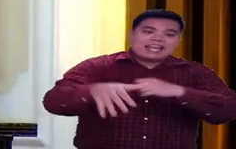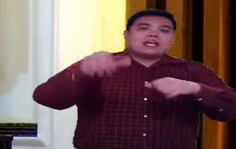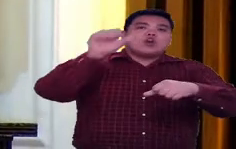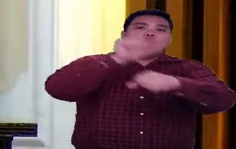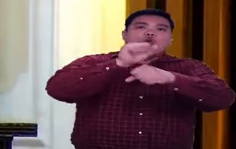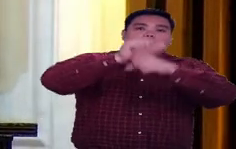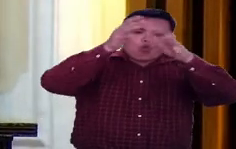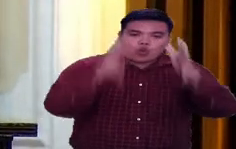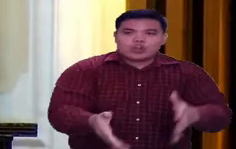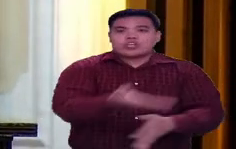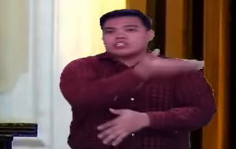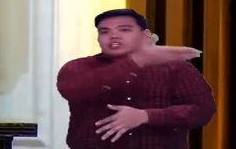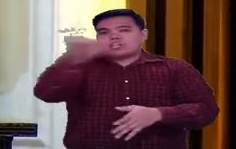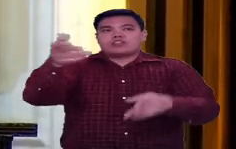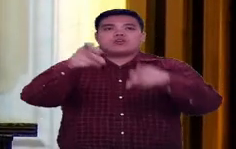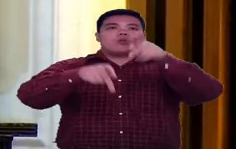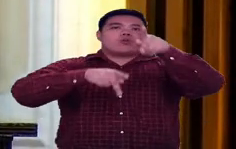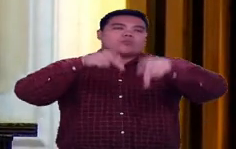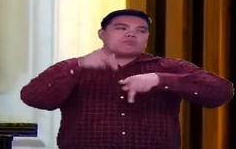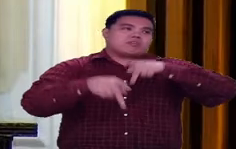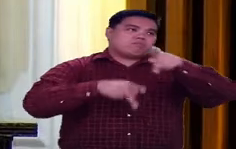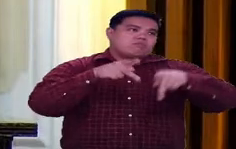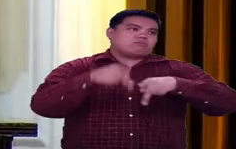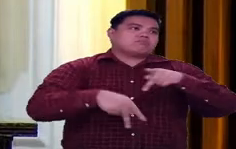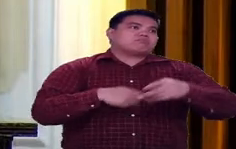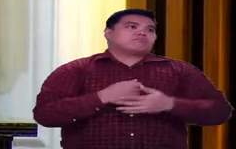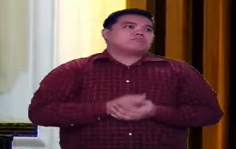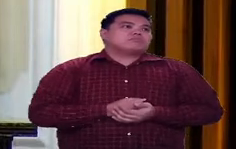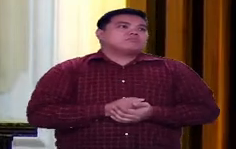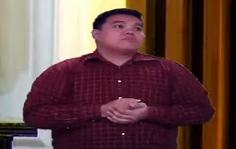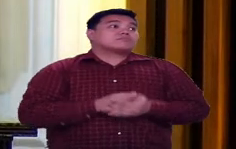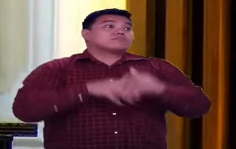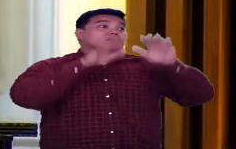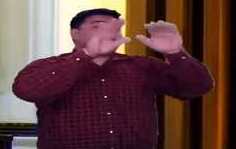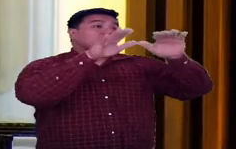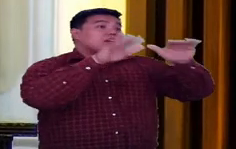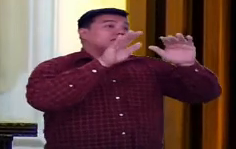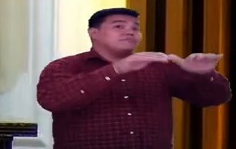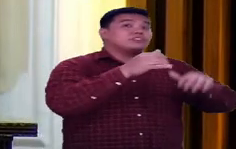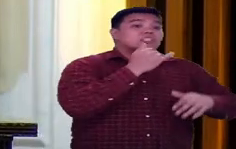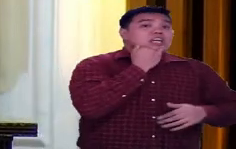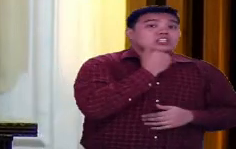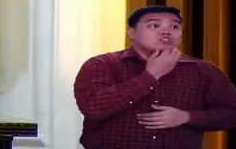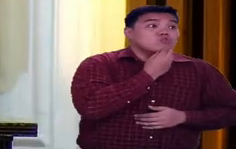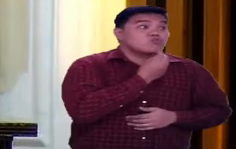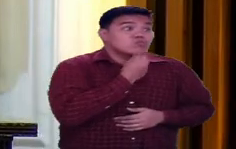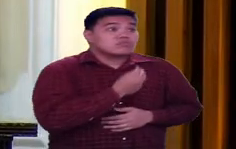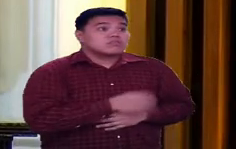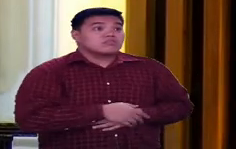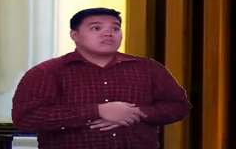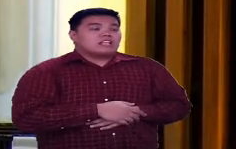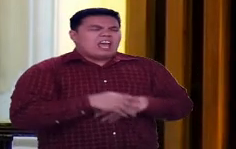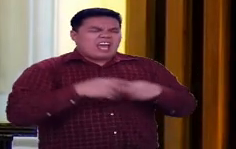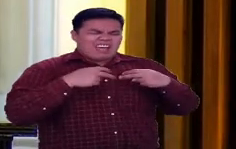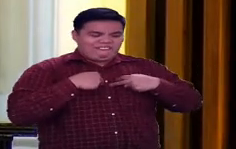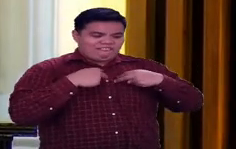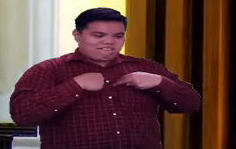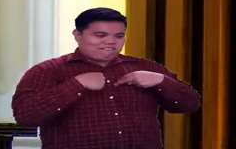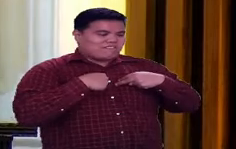laborers into his harvest. The Jews in Jerusalem, they had a